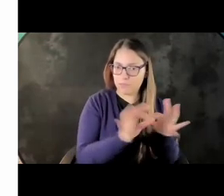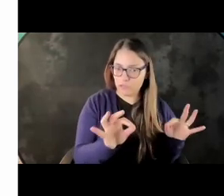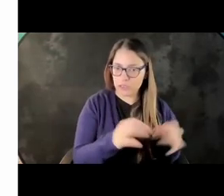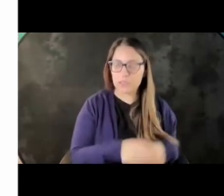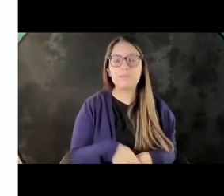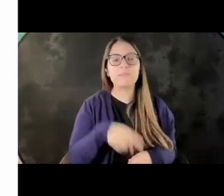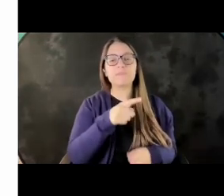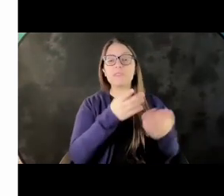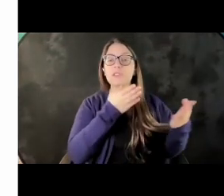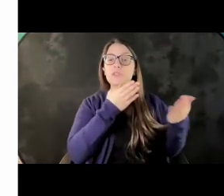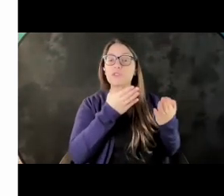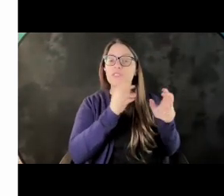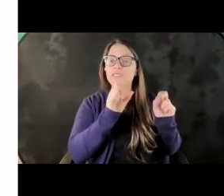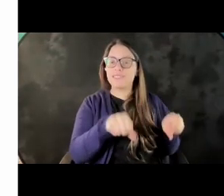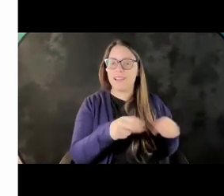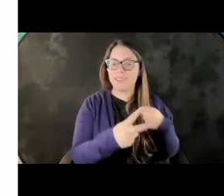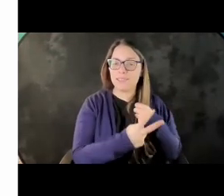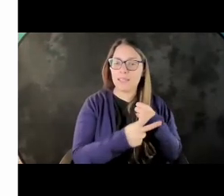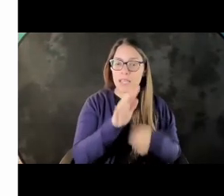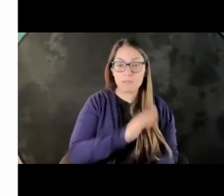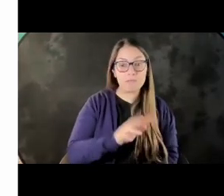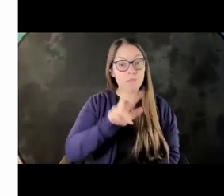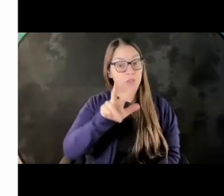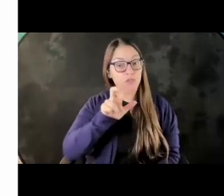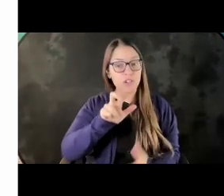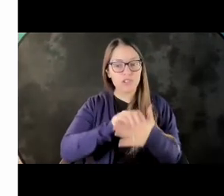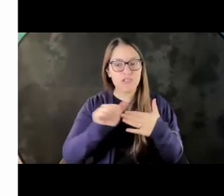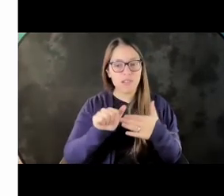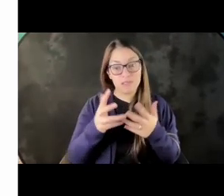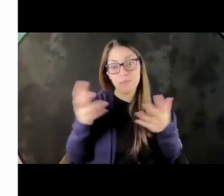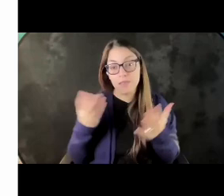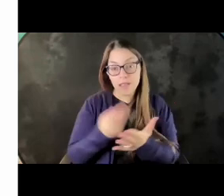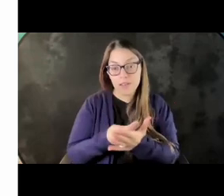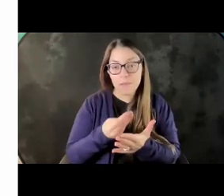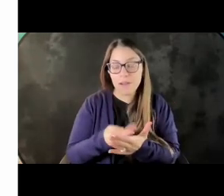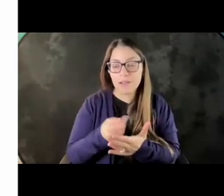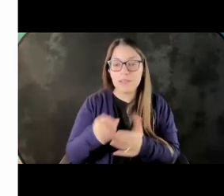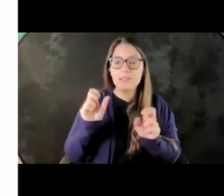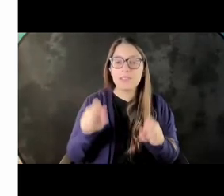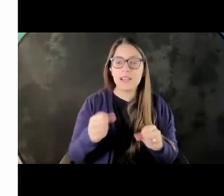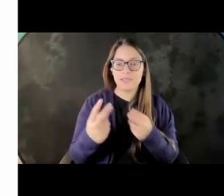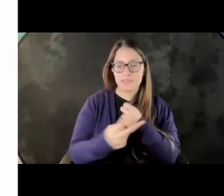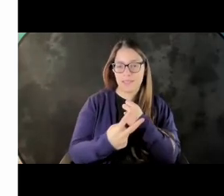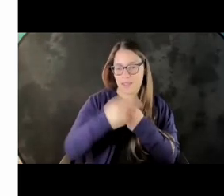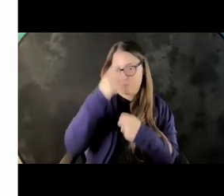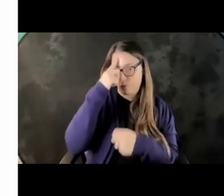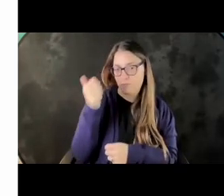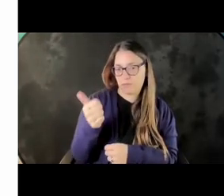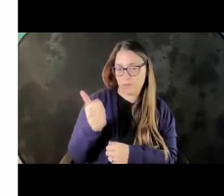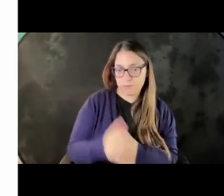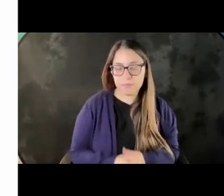can save you an average of about $300, a lot of money that you can actually, again, save.